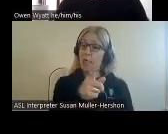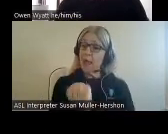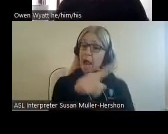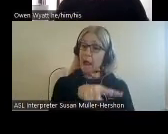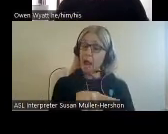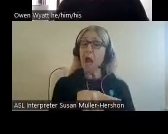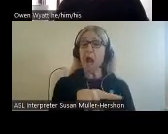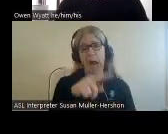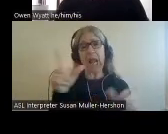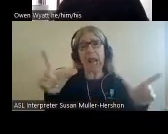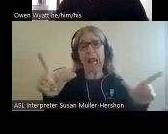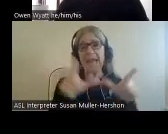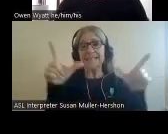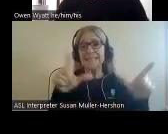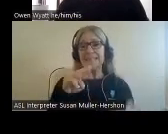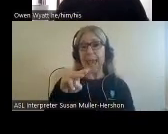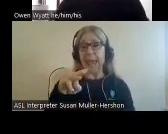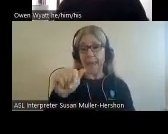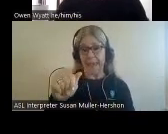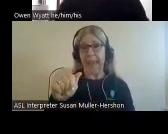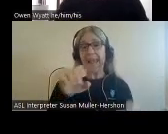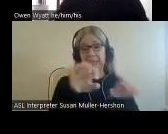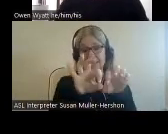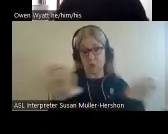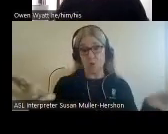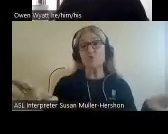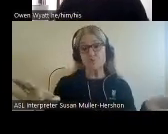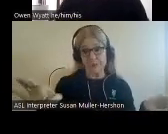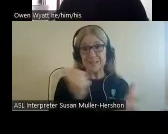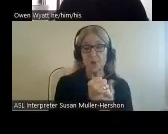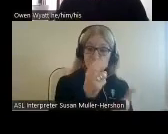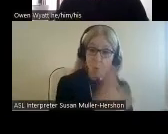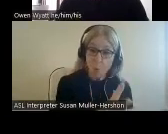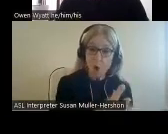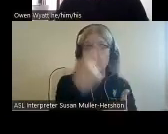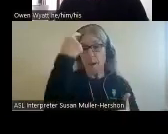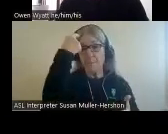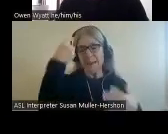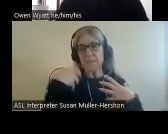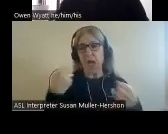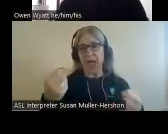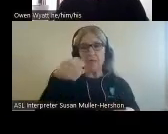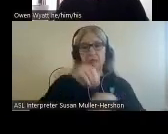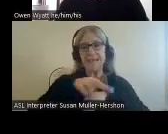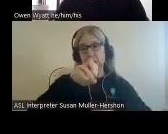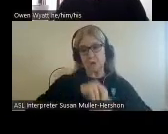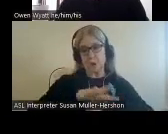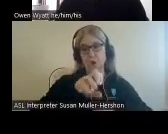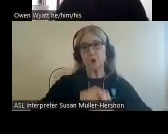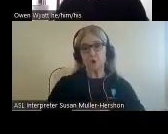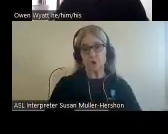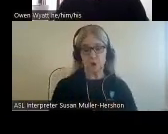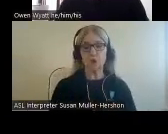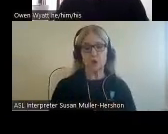master's level social workers and mental health counselors, and we provide